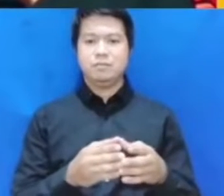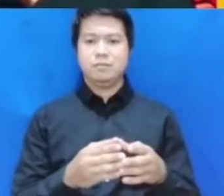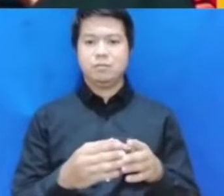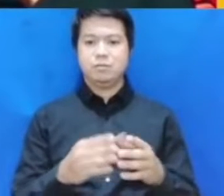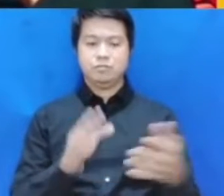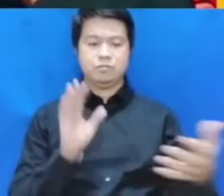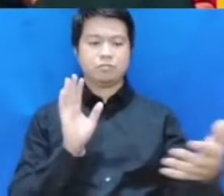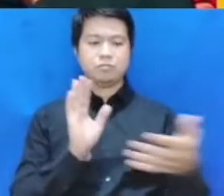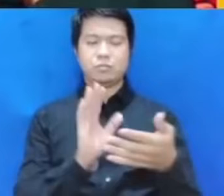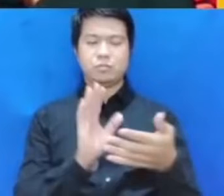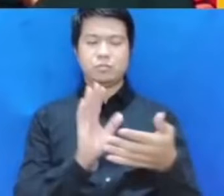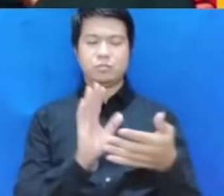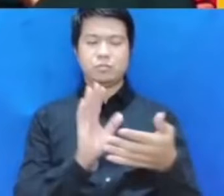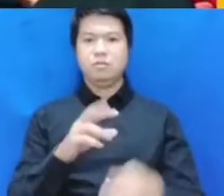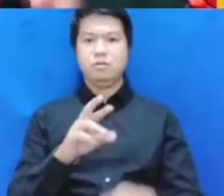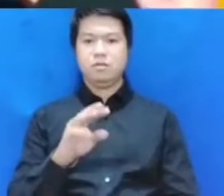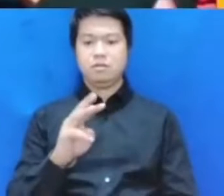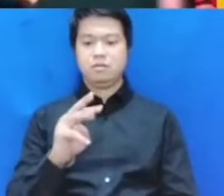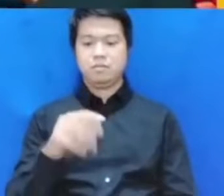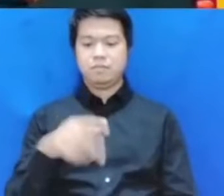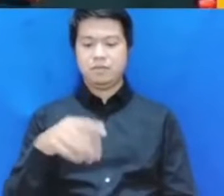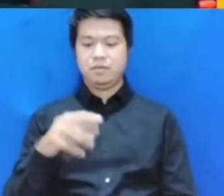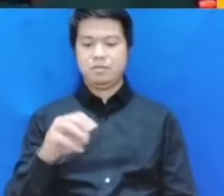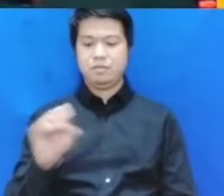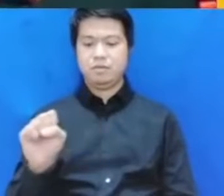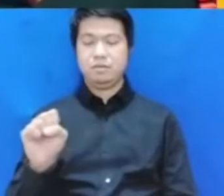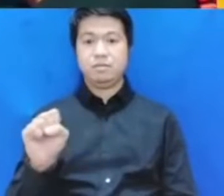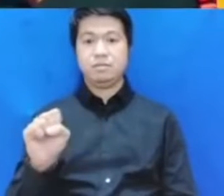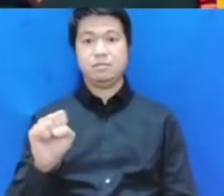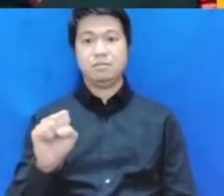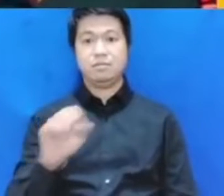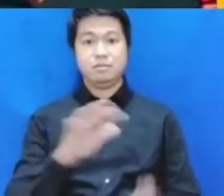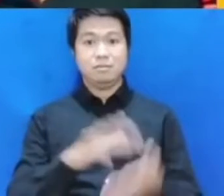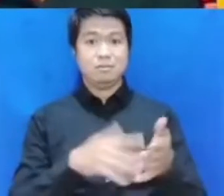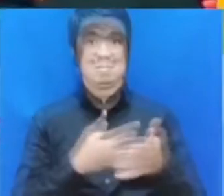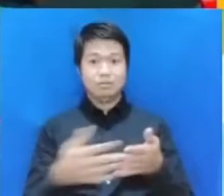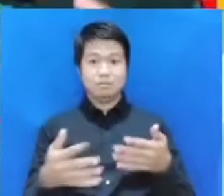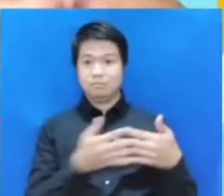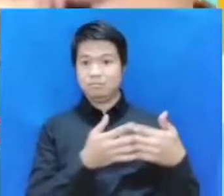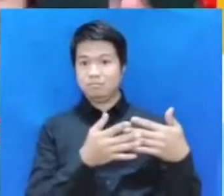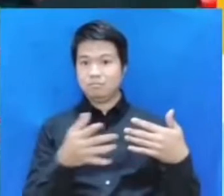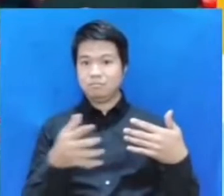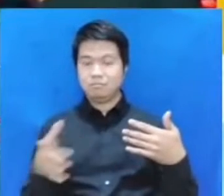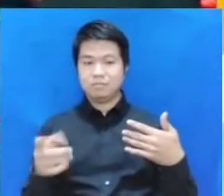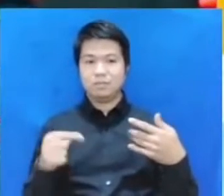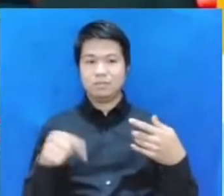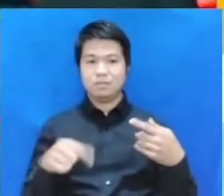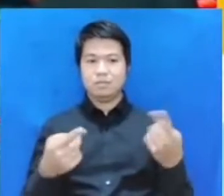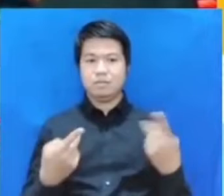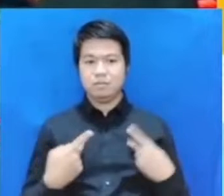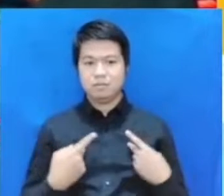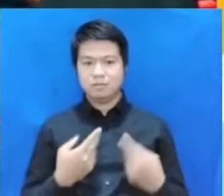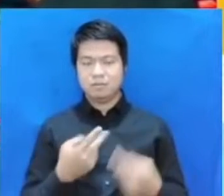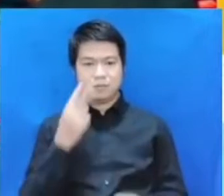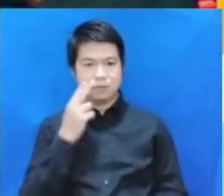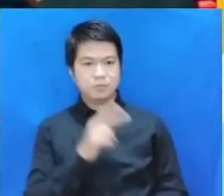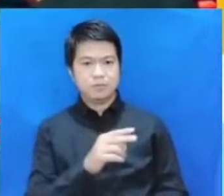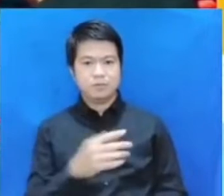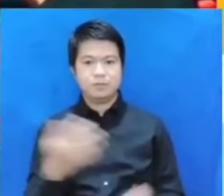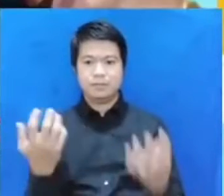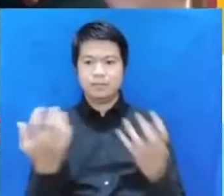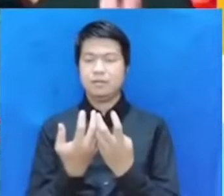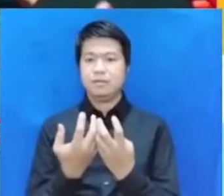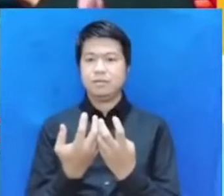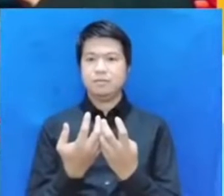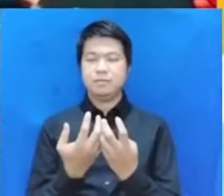RPMS timeline. So as you can see in the presentation So aligned with the phases of the RPMS